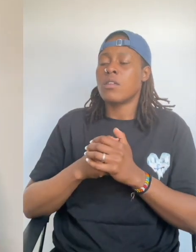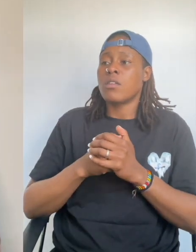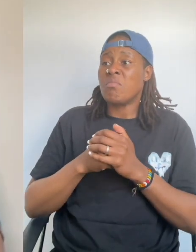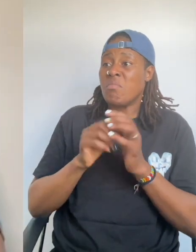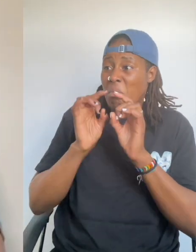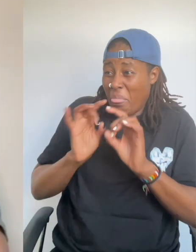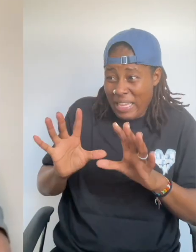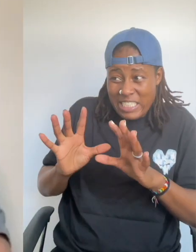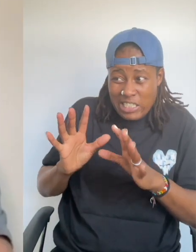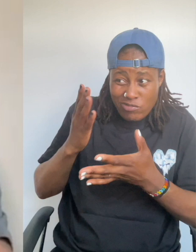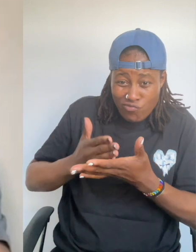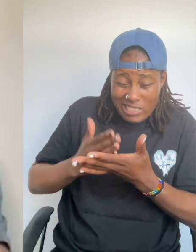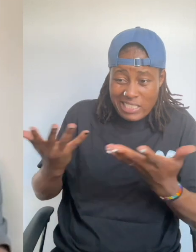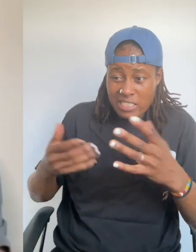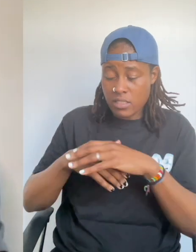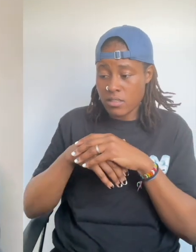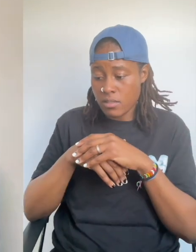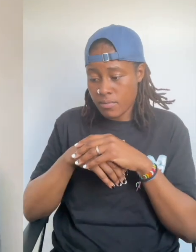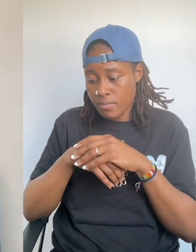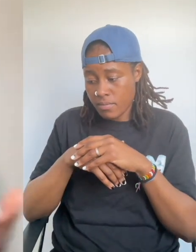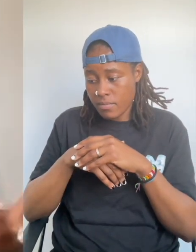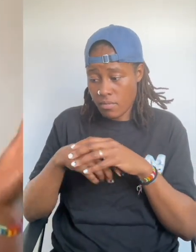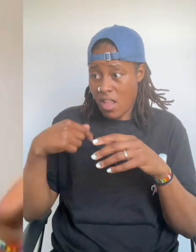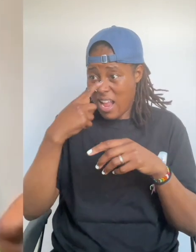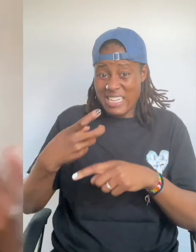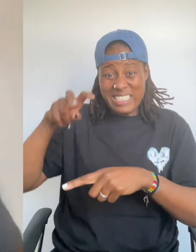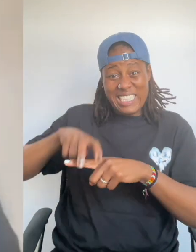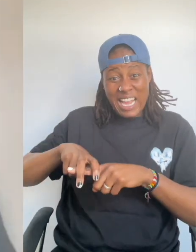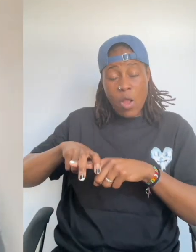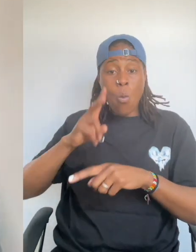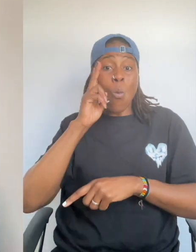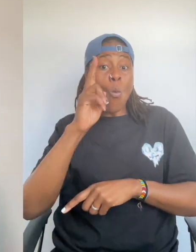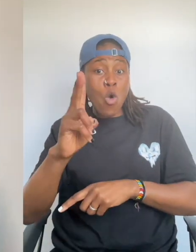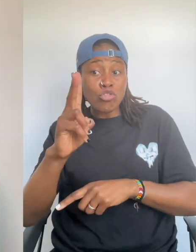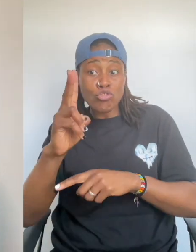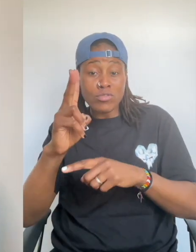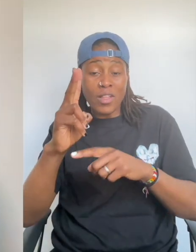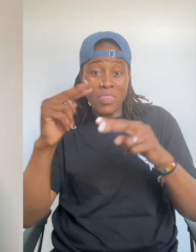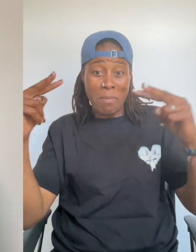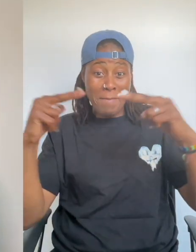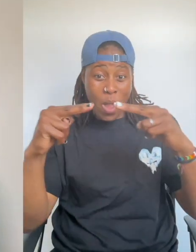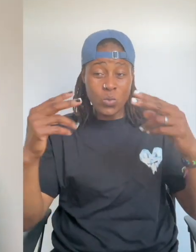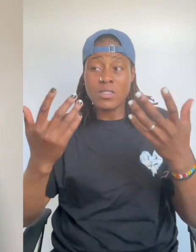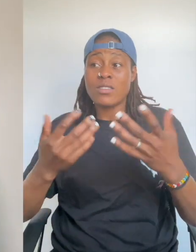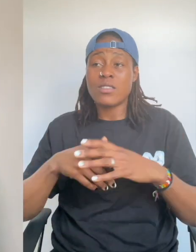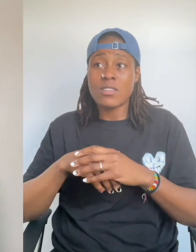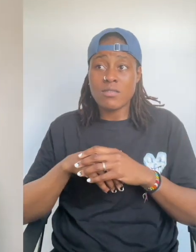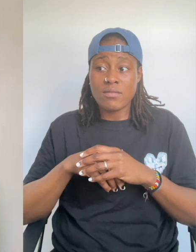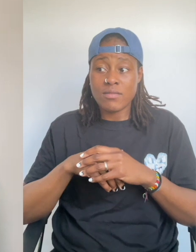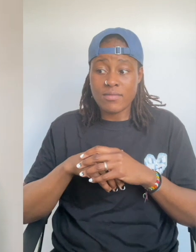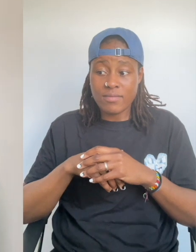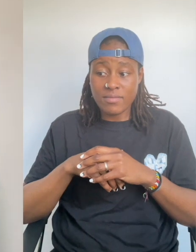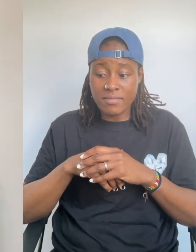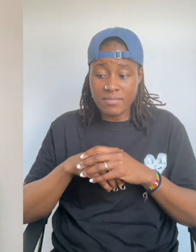yeah, that's about it really. So I get to sit down and watch the bouts, and